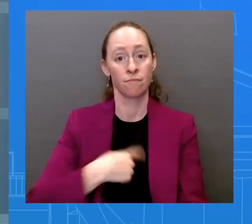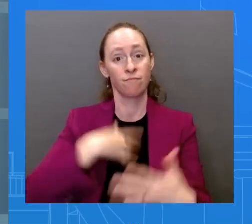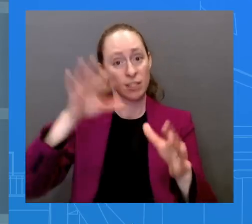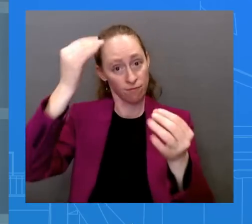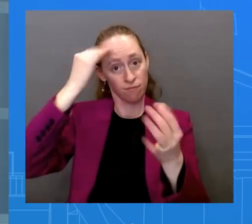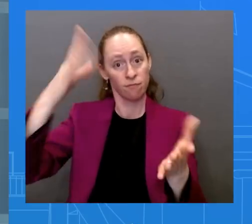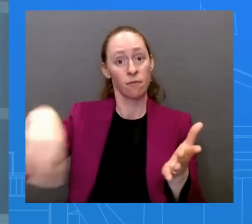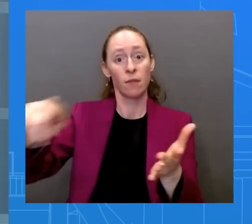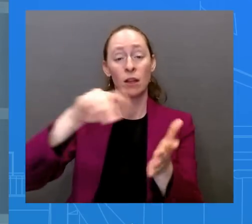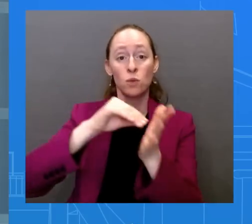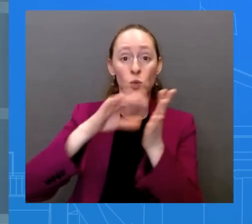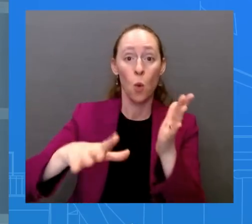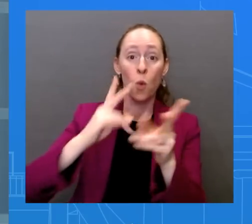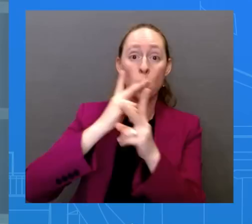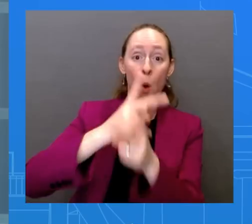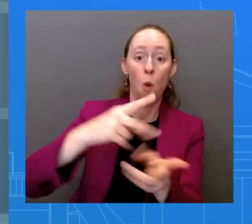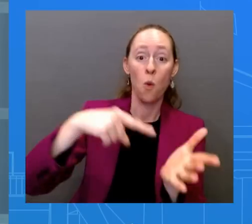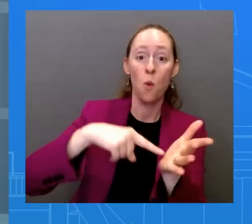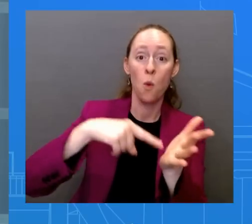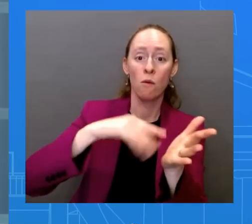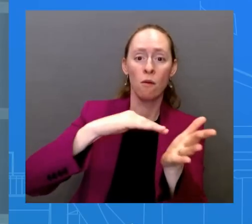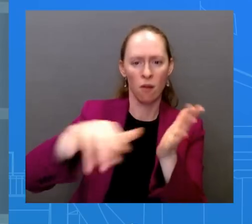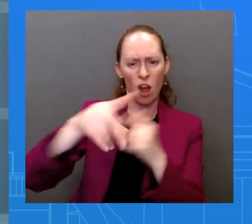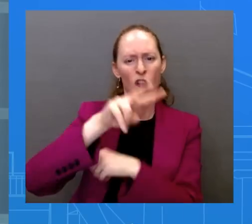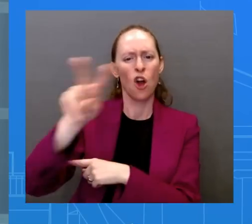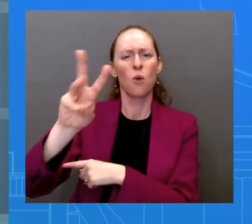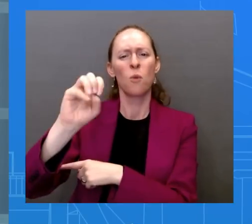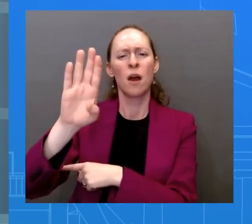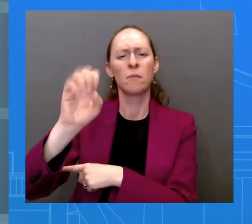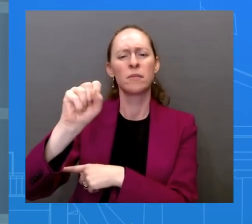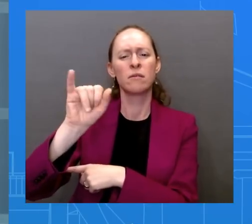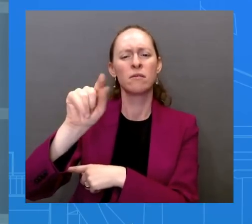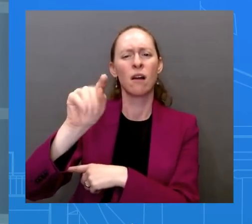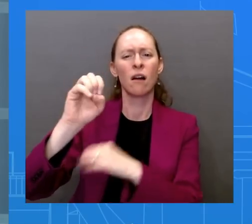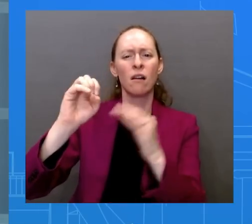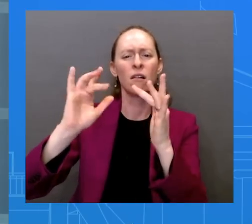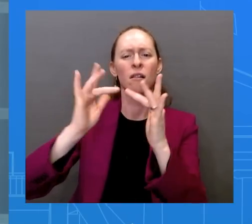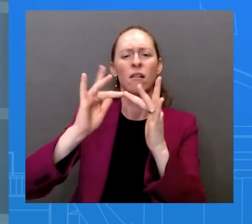website kind of a legal layout of how they came to